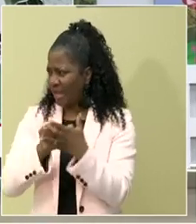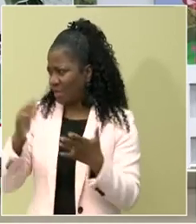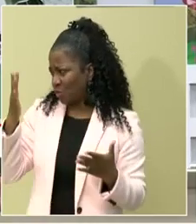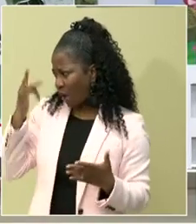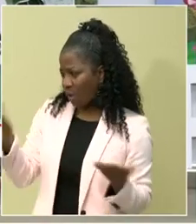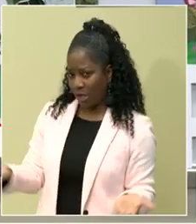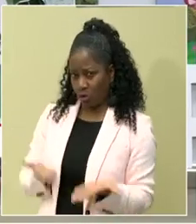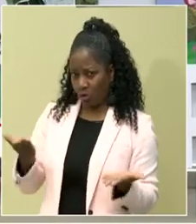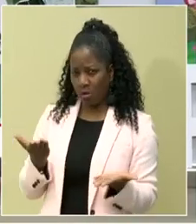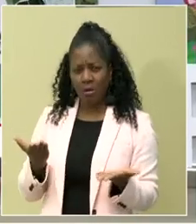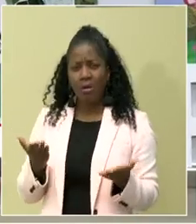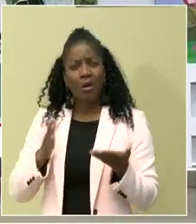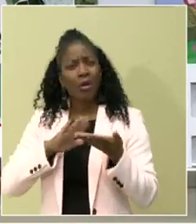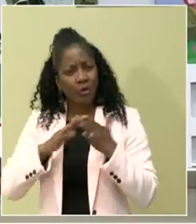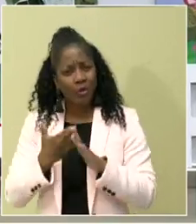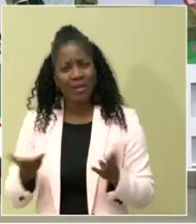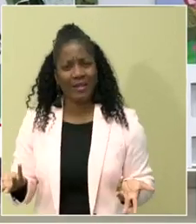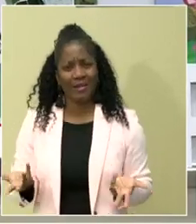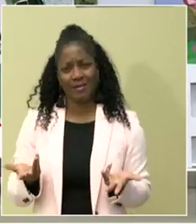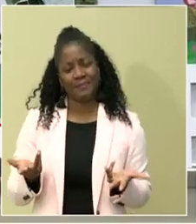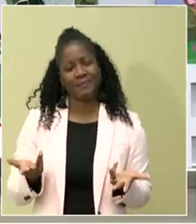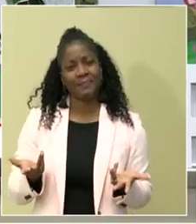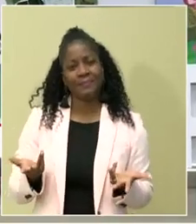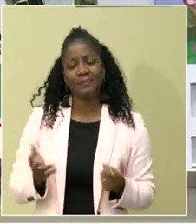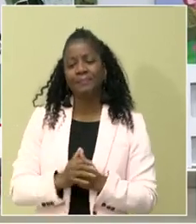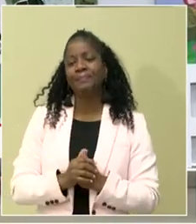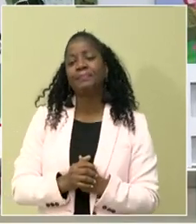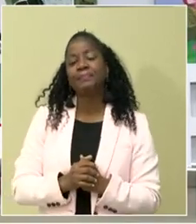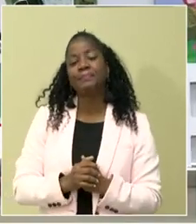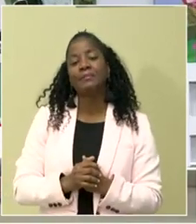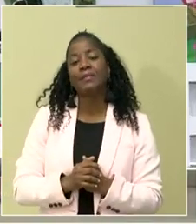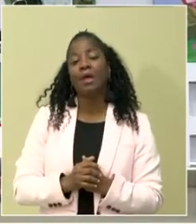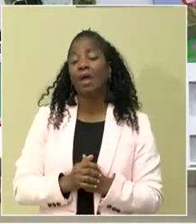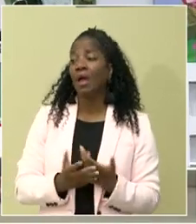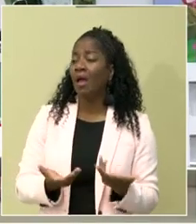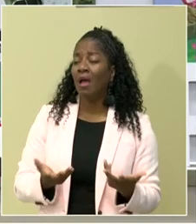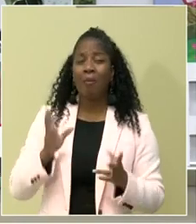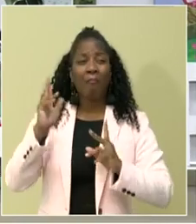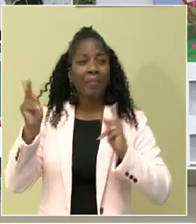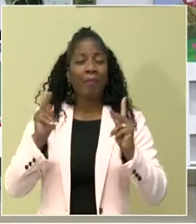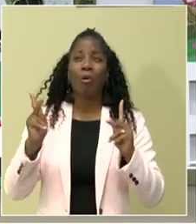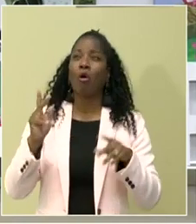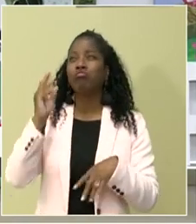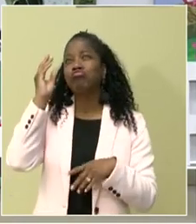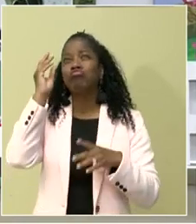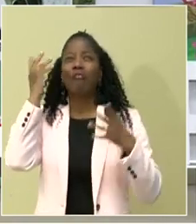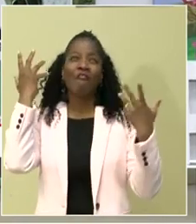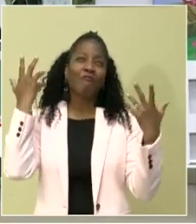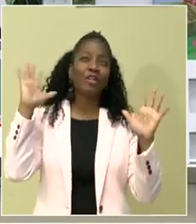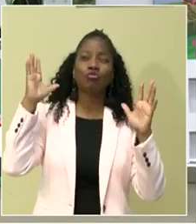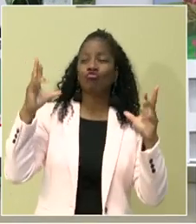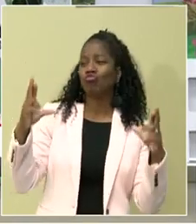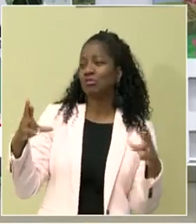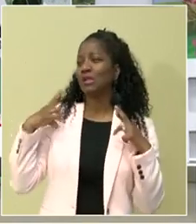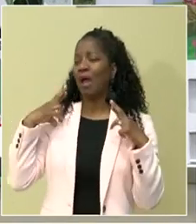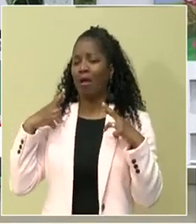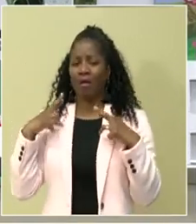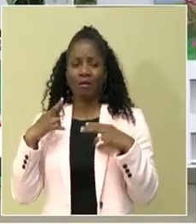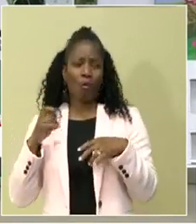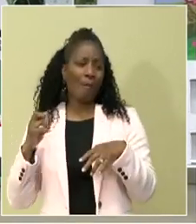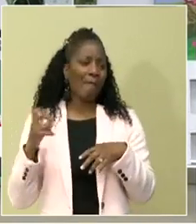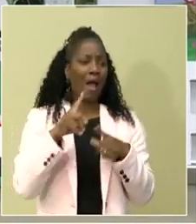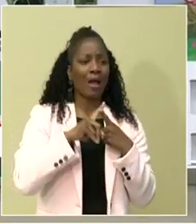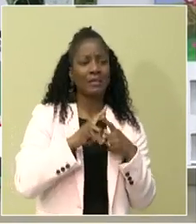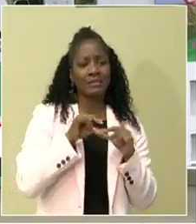that's community. People, when they retire, they don't want to go and stay in their homes after having an